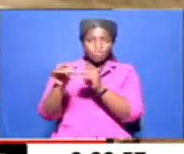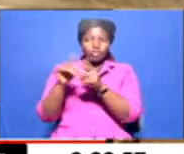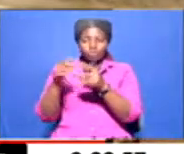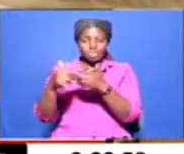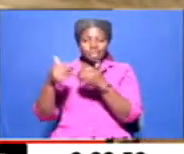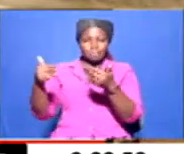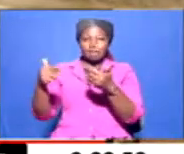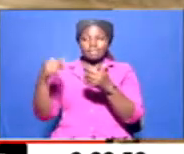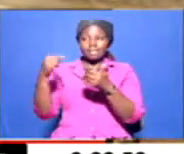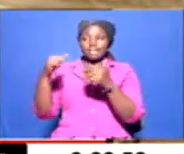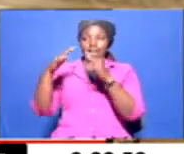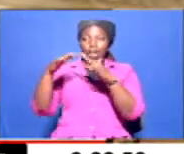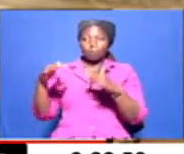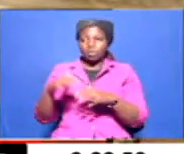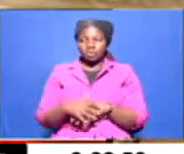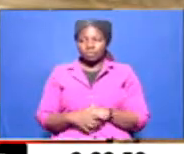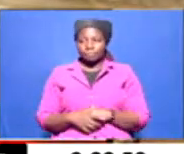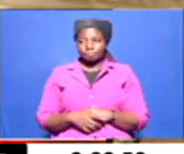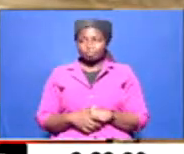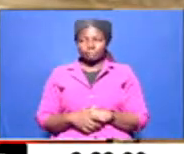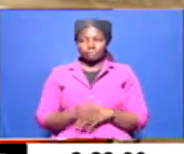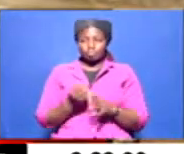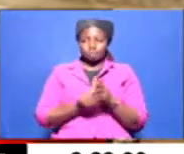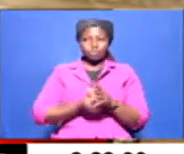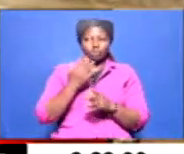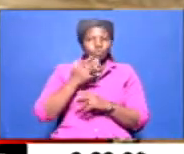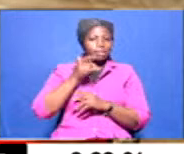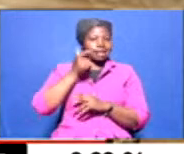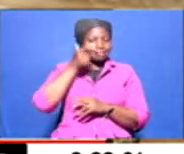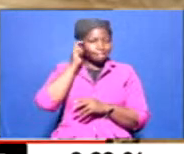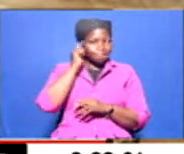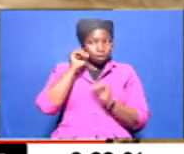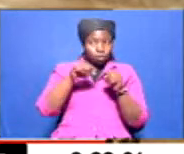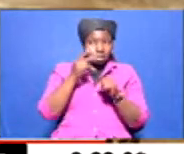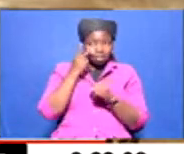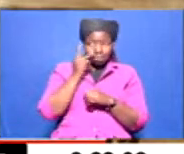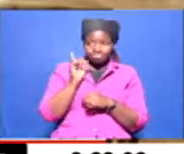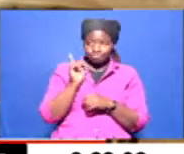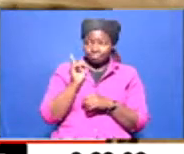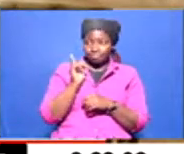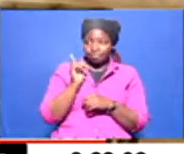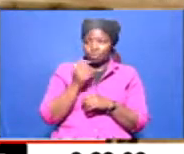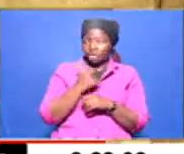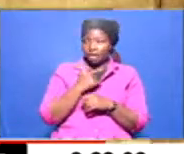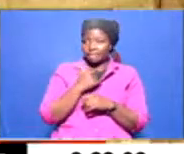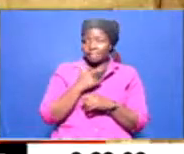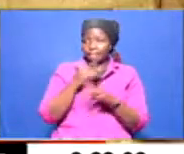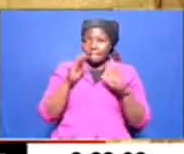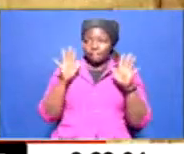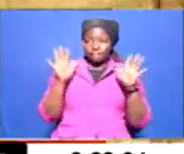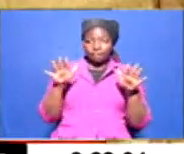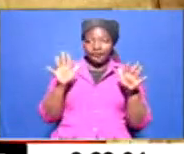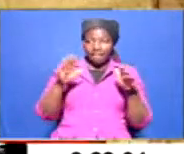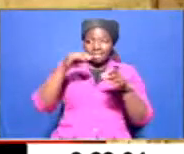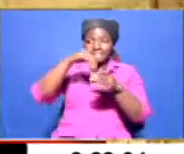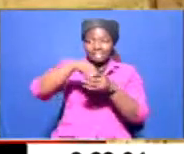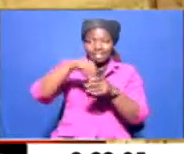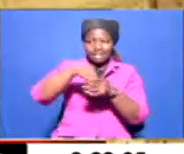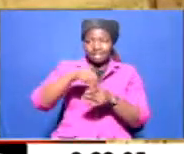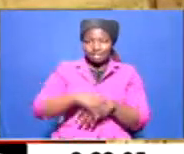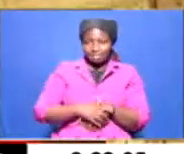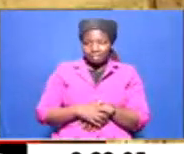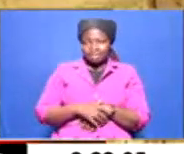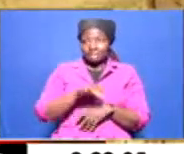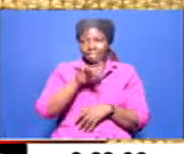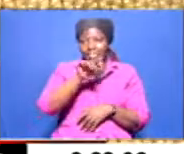greenhouse. We produce the eggs. Mm-hmm. As you can see, we have the flies inside. Where the larva develops to fully grown